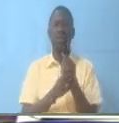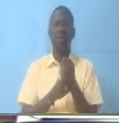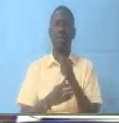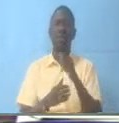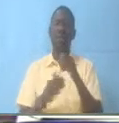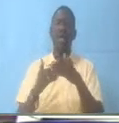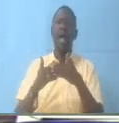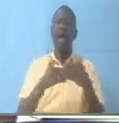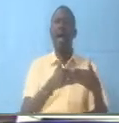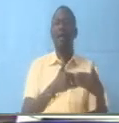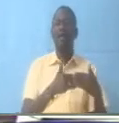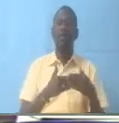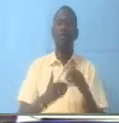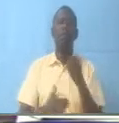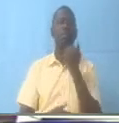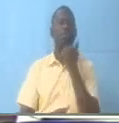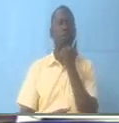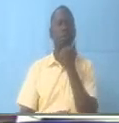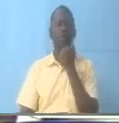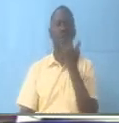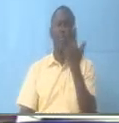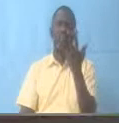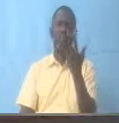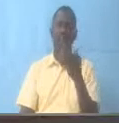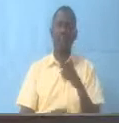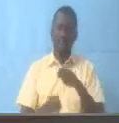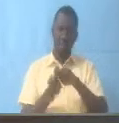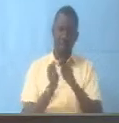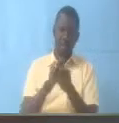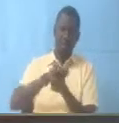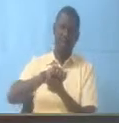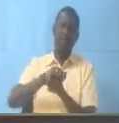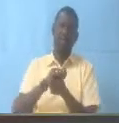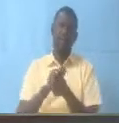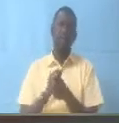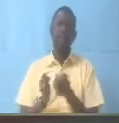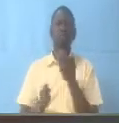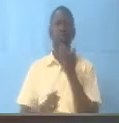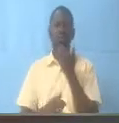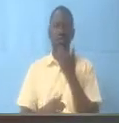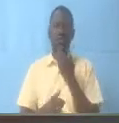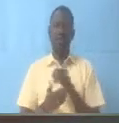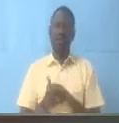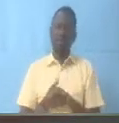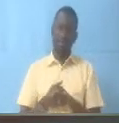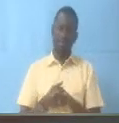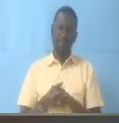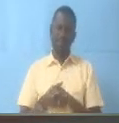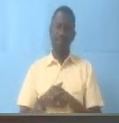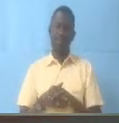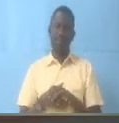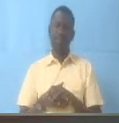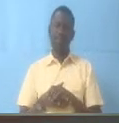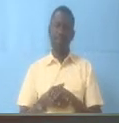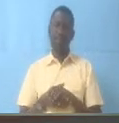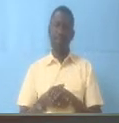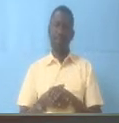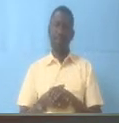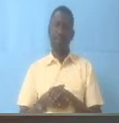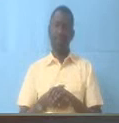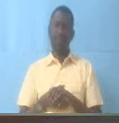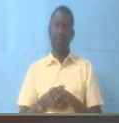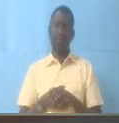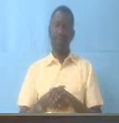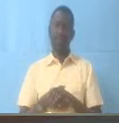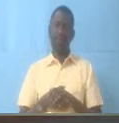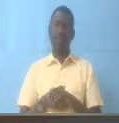of 2001 is an amendment. boobu soppali la maa ngi jégalu soppali la boo xam ne ñu ngi ko tëraloon ci wàlli luwaay. I